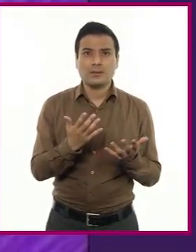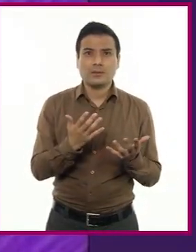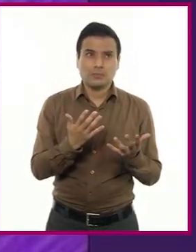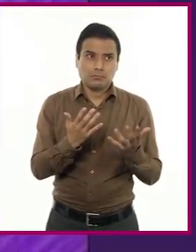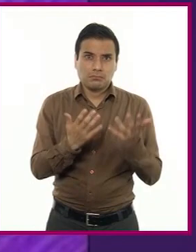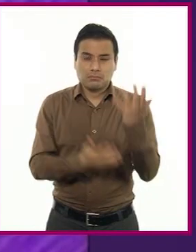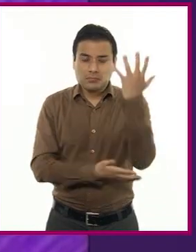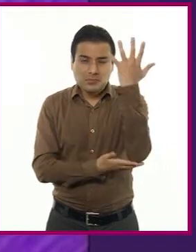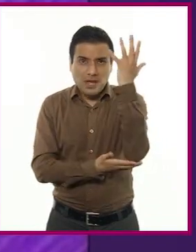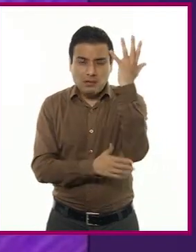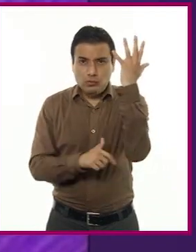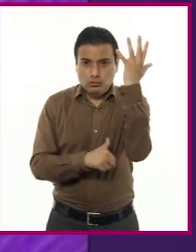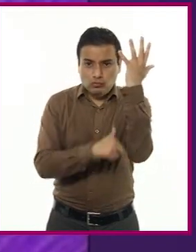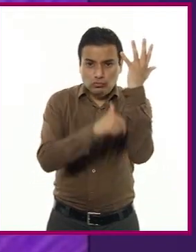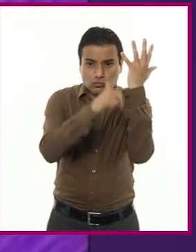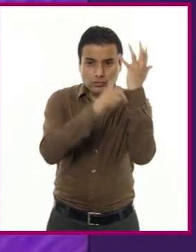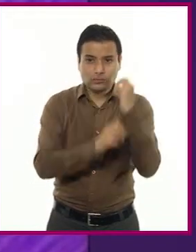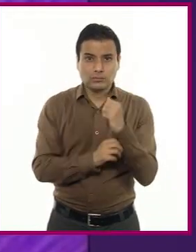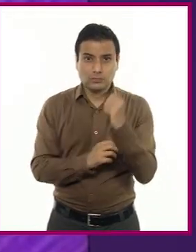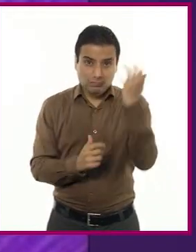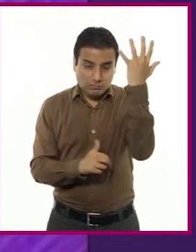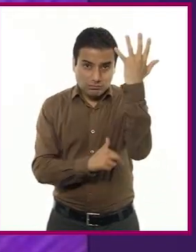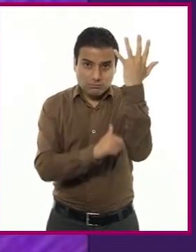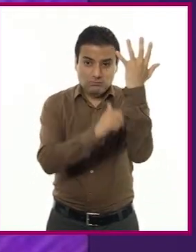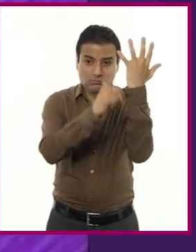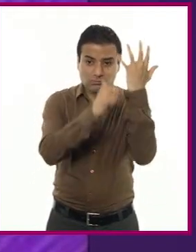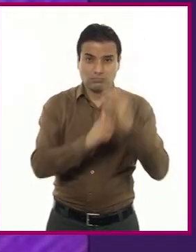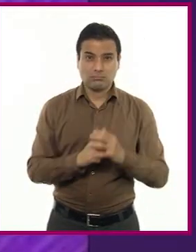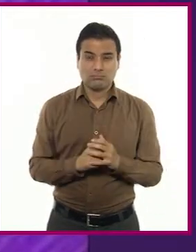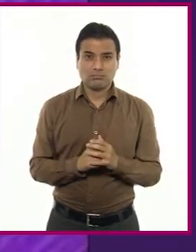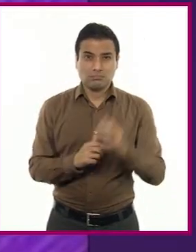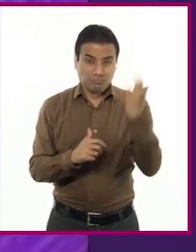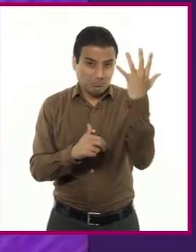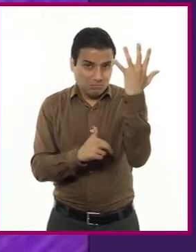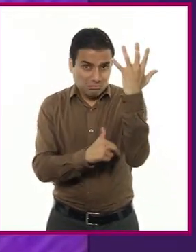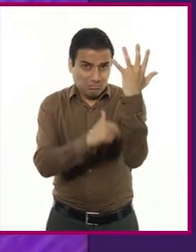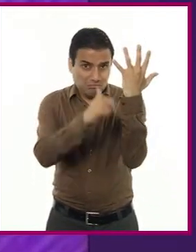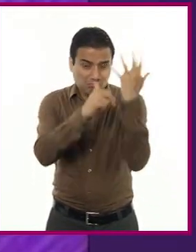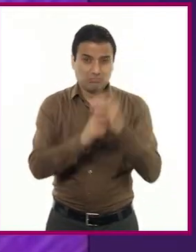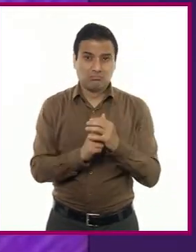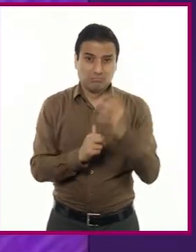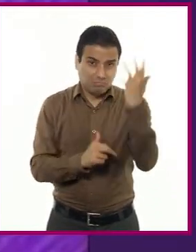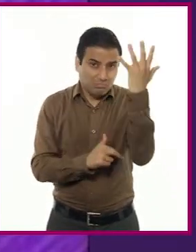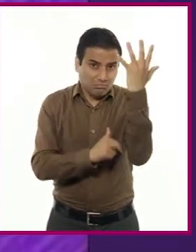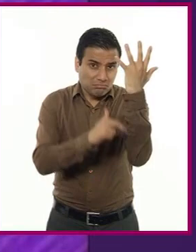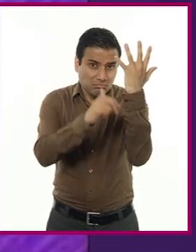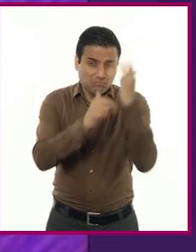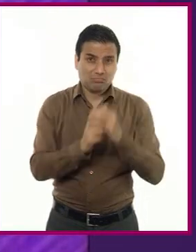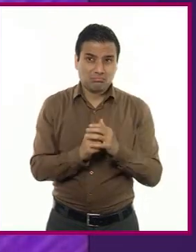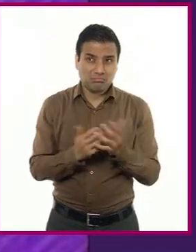tree? Sir, why don't we climb a tree? Why don't we? Why don't we?